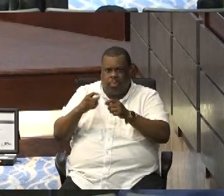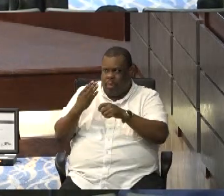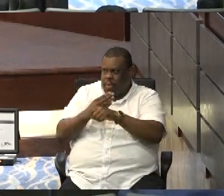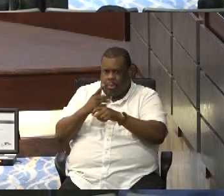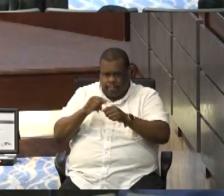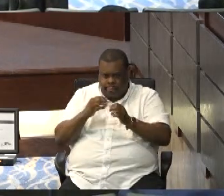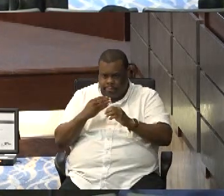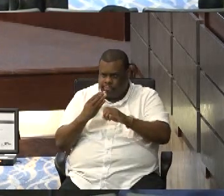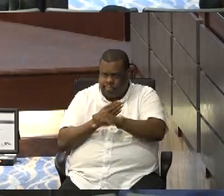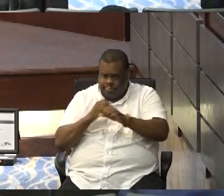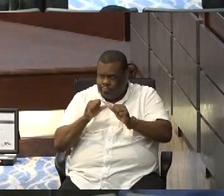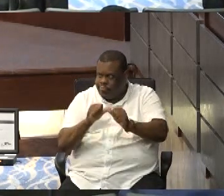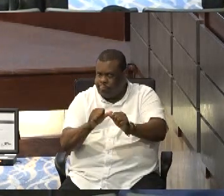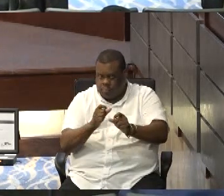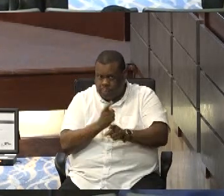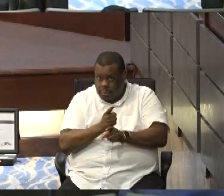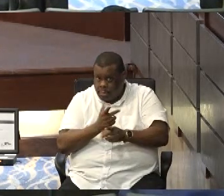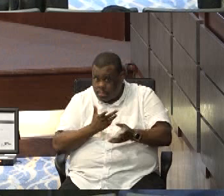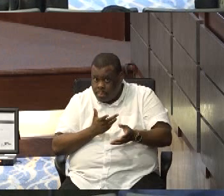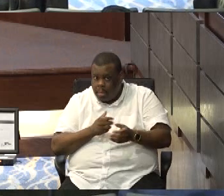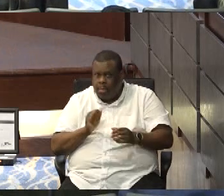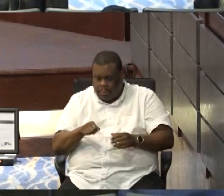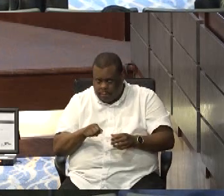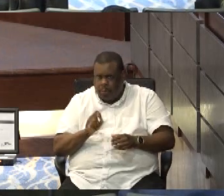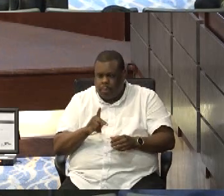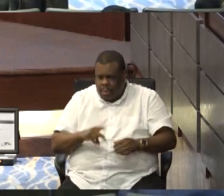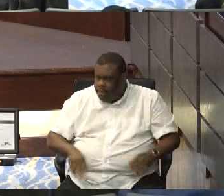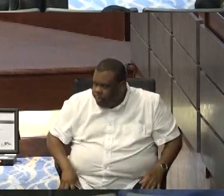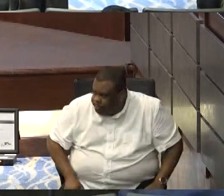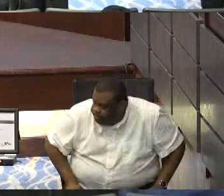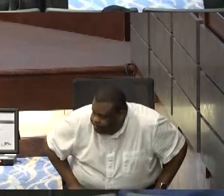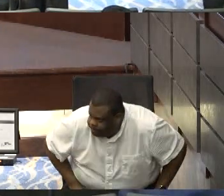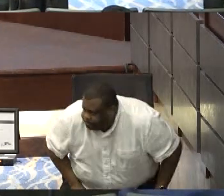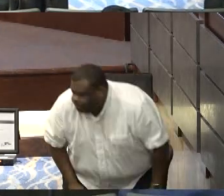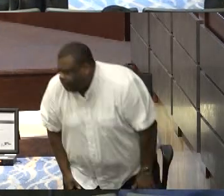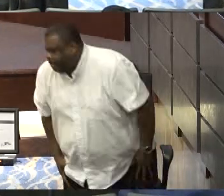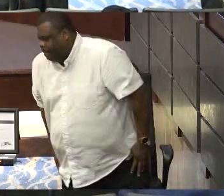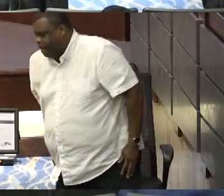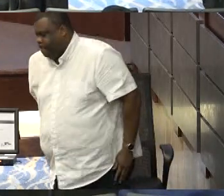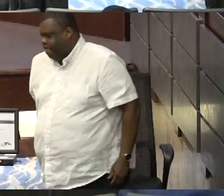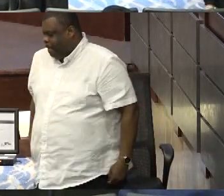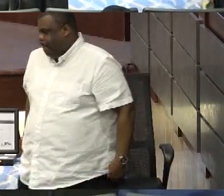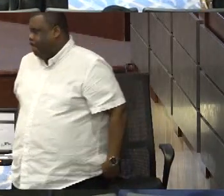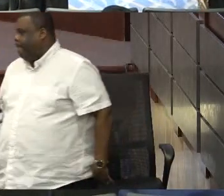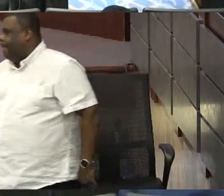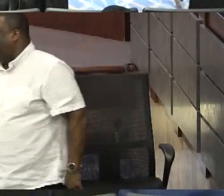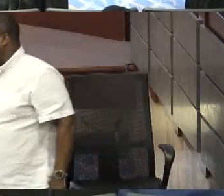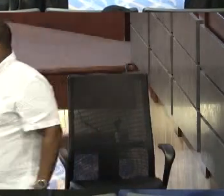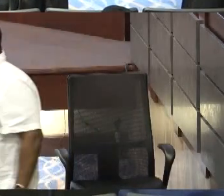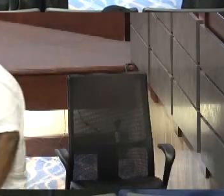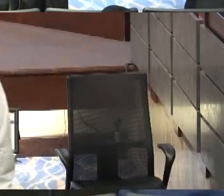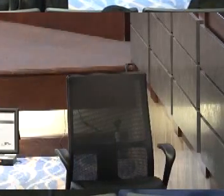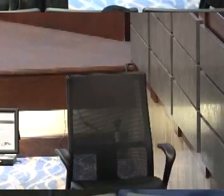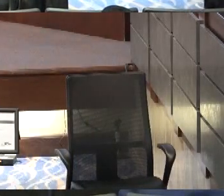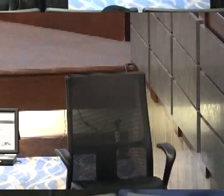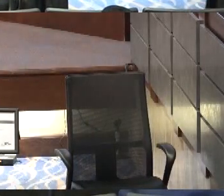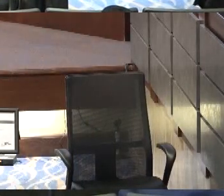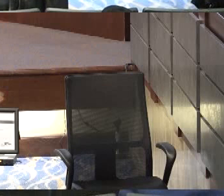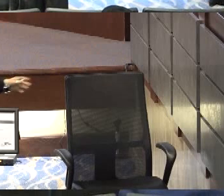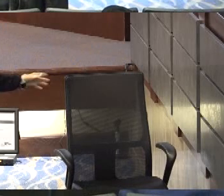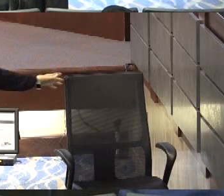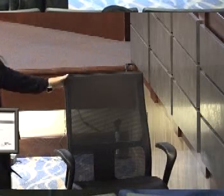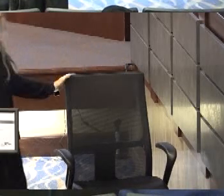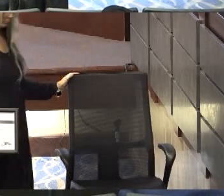right? Yes. Okay. So this is something we clearly need to do so that we can keep the trajectory of